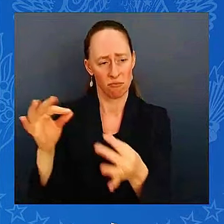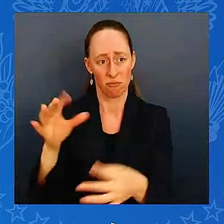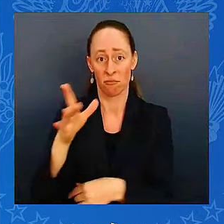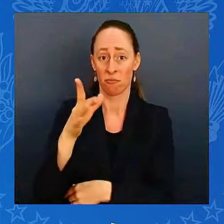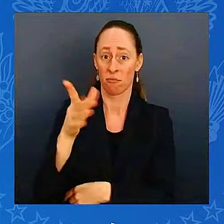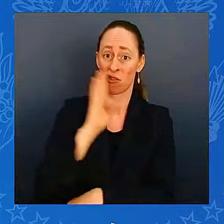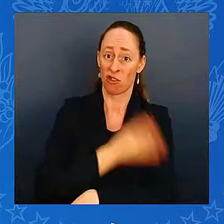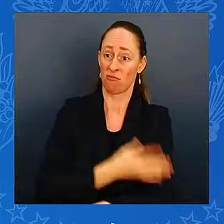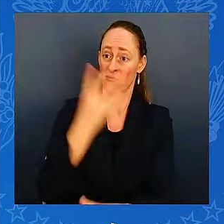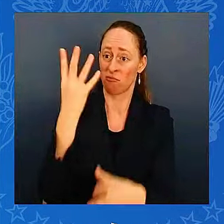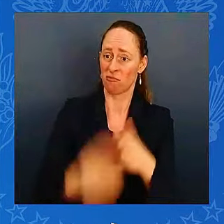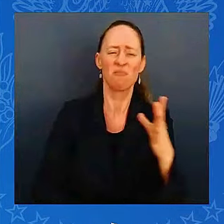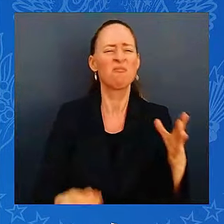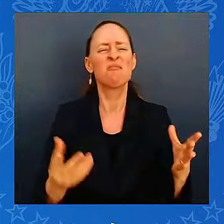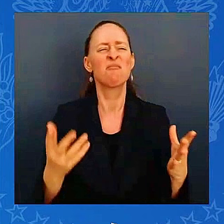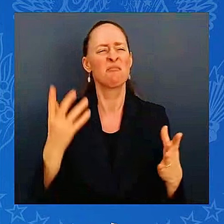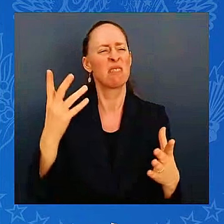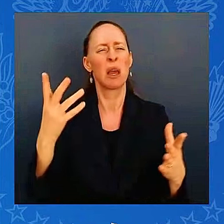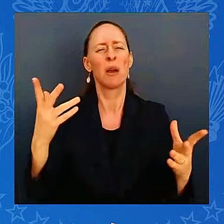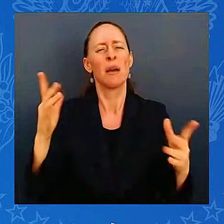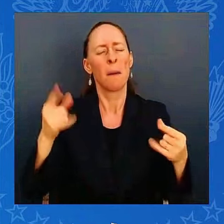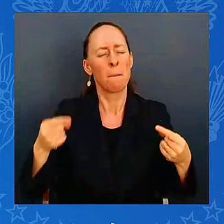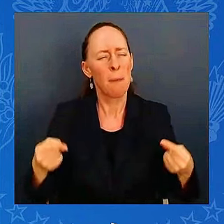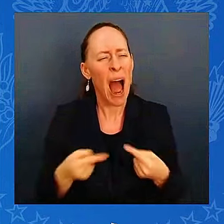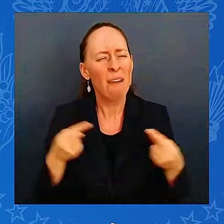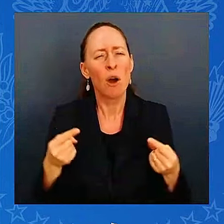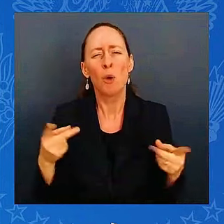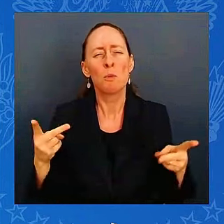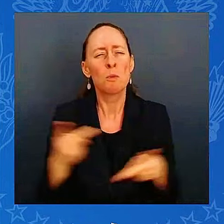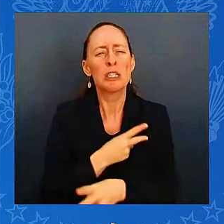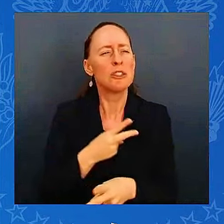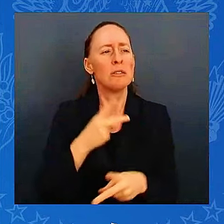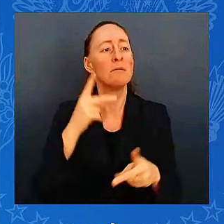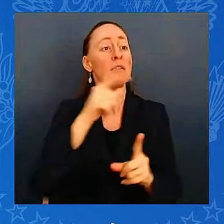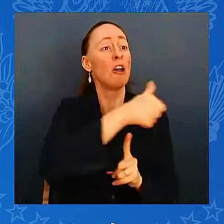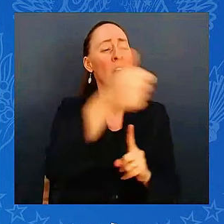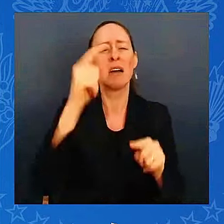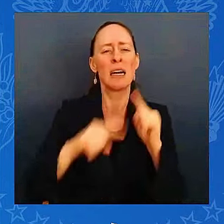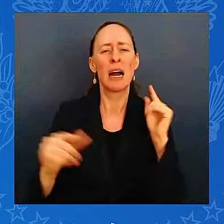quote, there is no greater pain. There is no